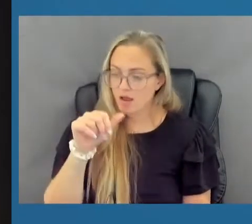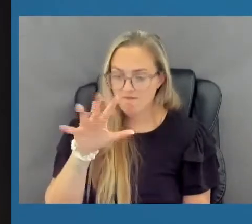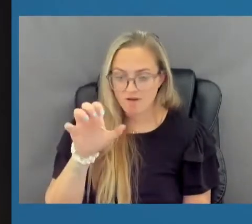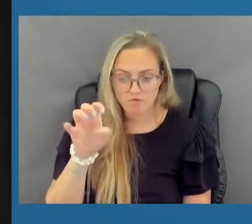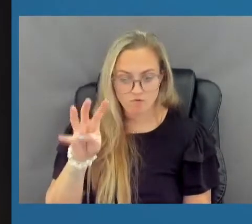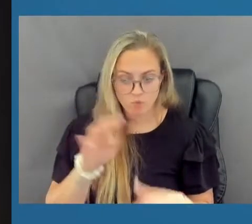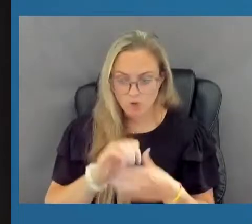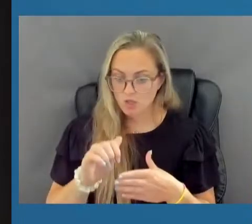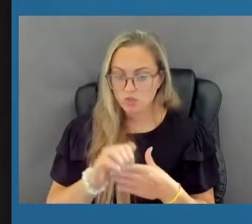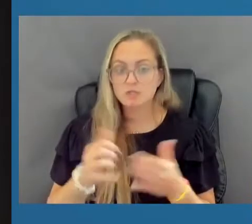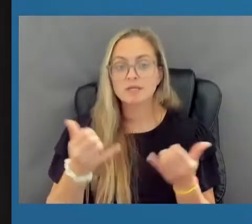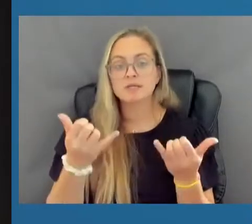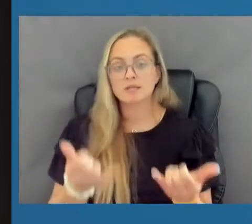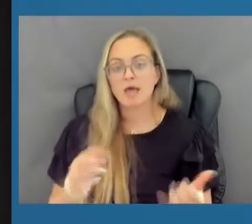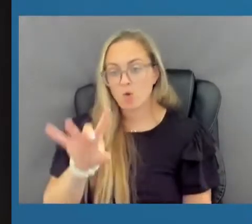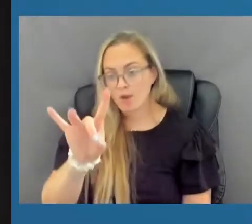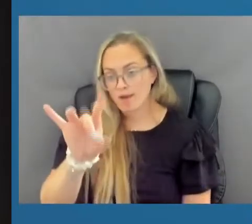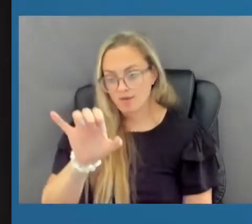$504, but